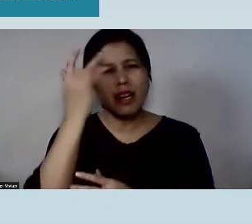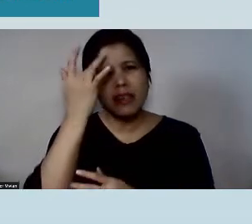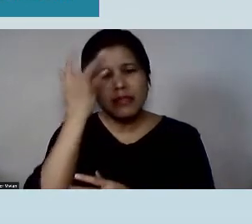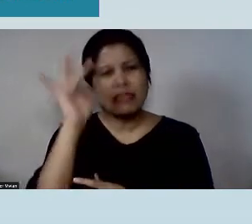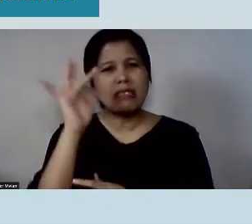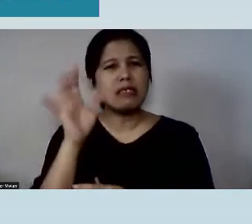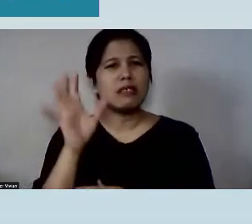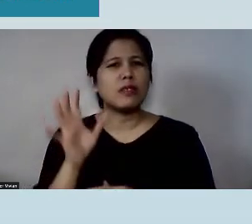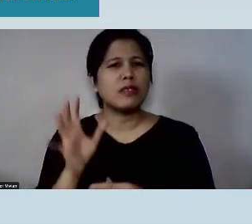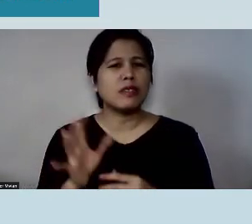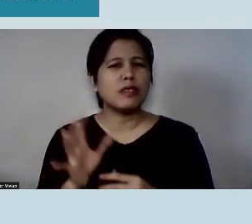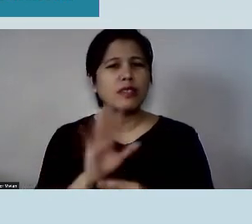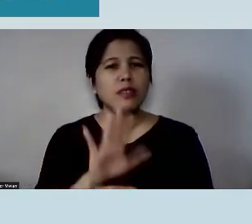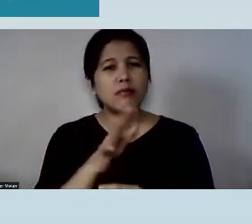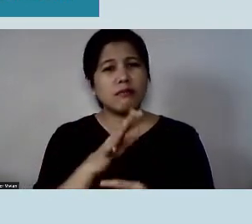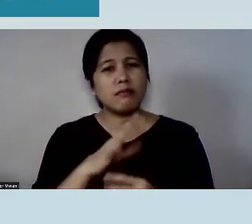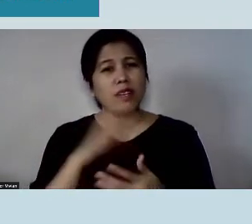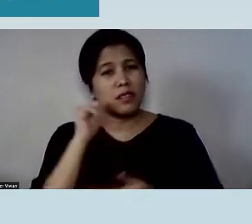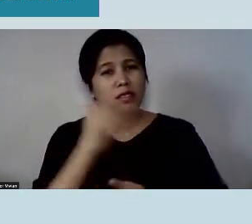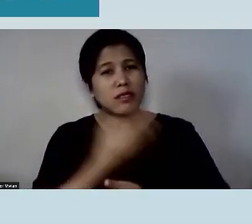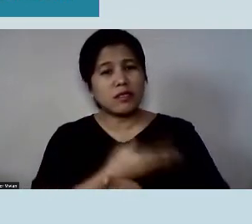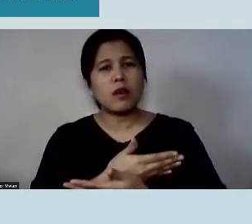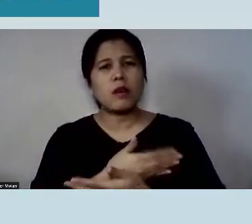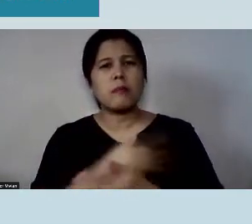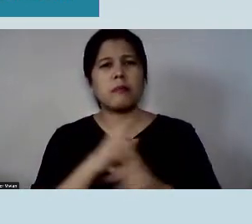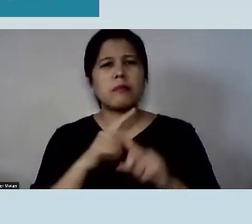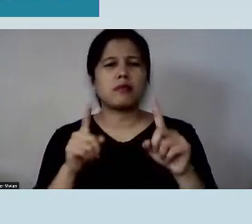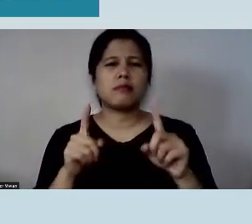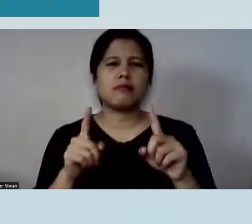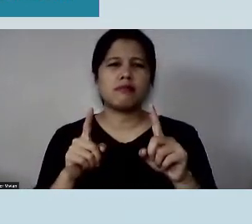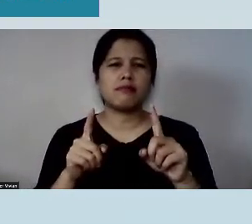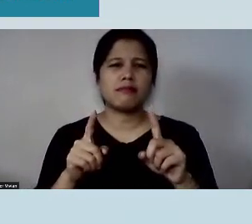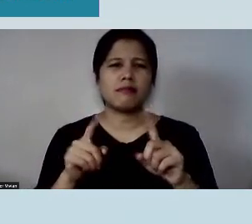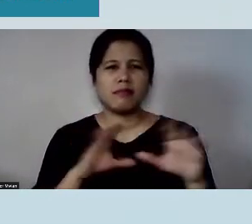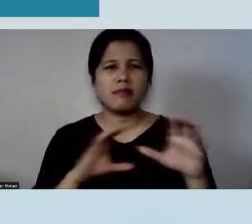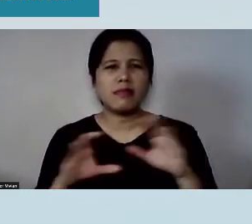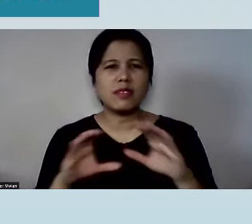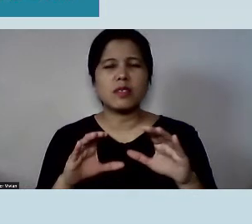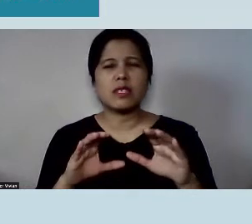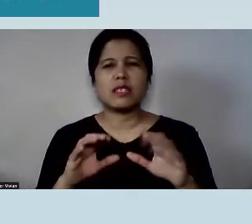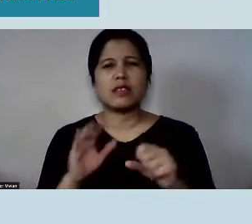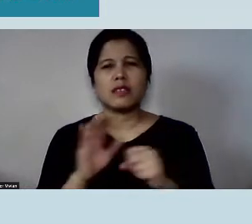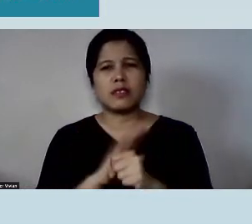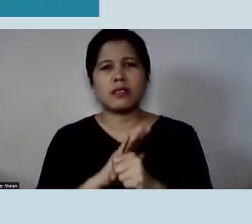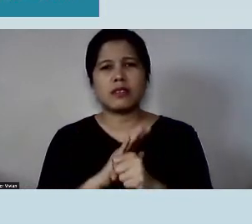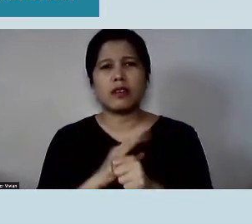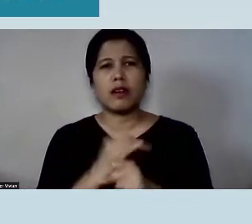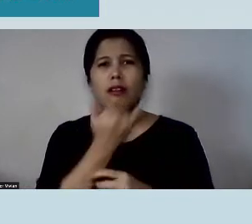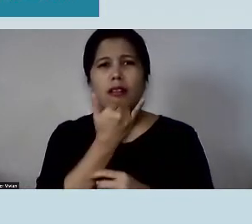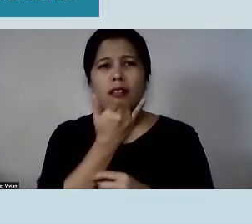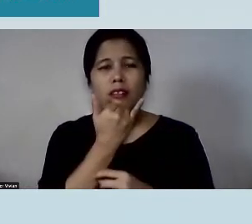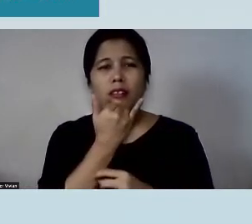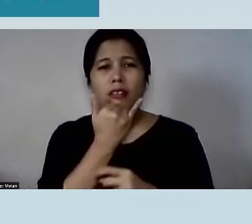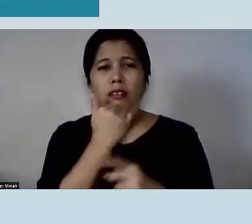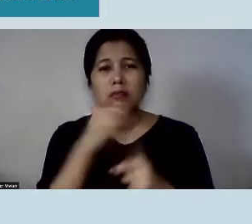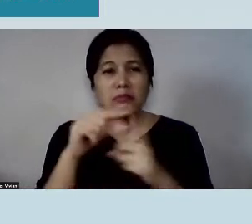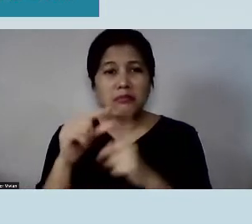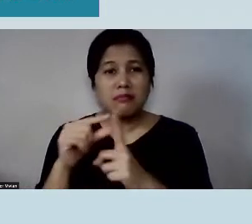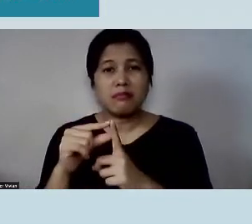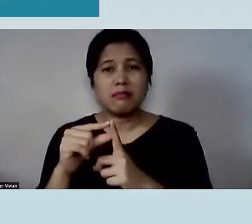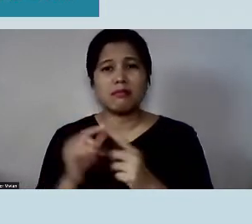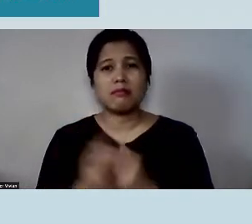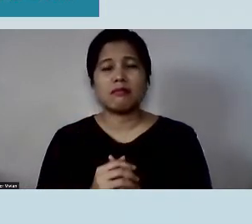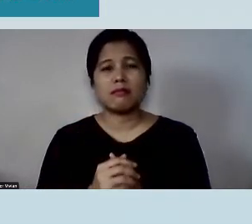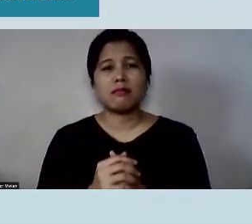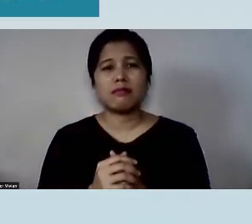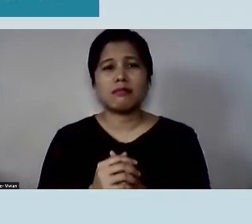pero napaka-careless ng mistakes, ganyan. So why not cut them some slack? Ako, kung wrong spelling, pinapasa ko na. Then, tuturuan na